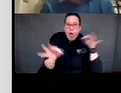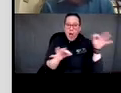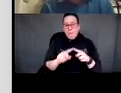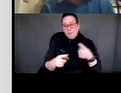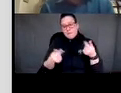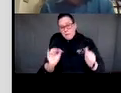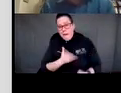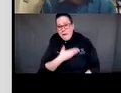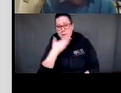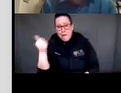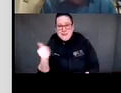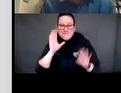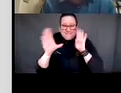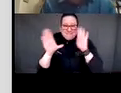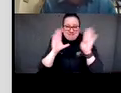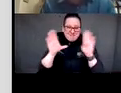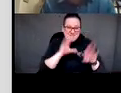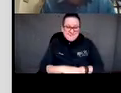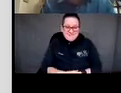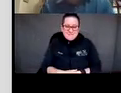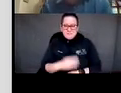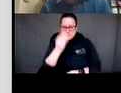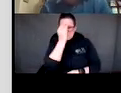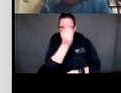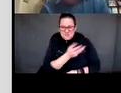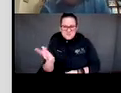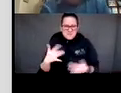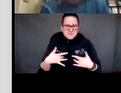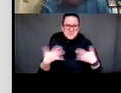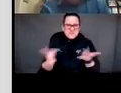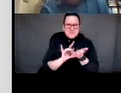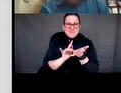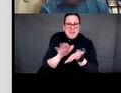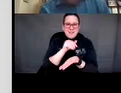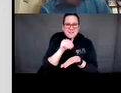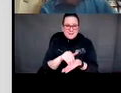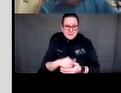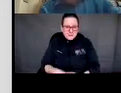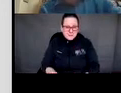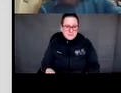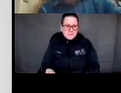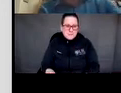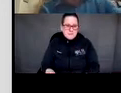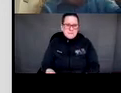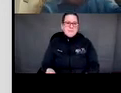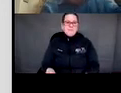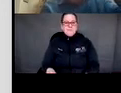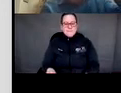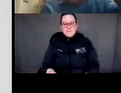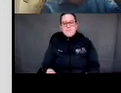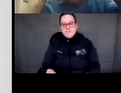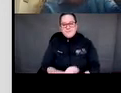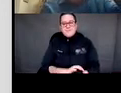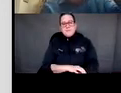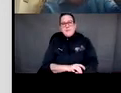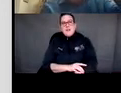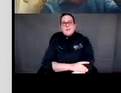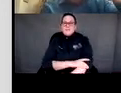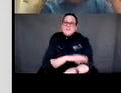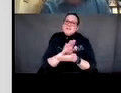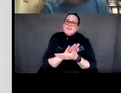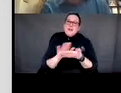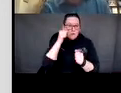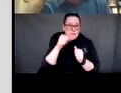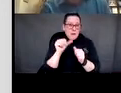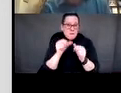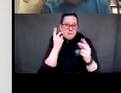So hello, everyone. Just wanted to kind of give you an update on where we are with the medical center. And I thought it's also, it's good to remember back where